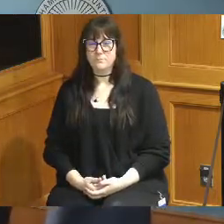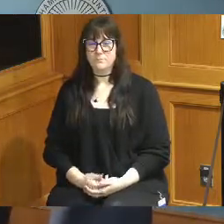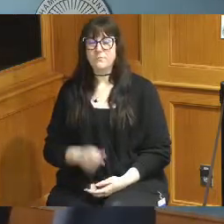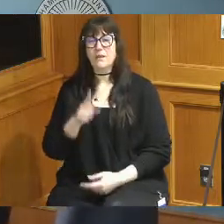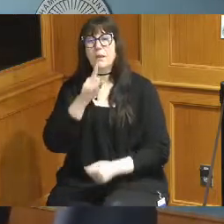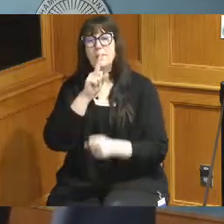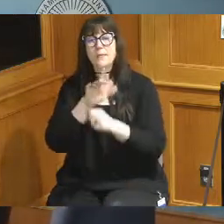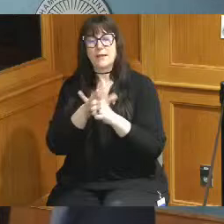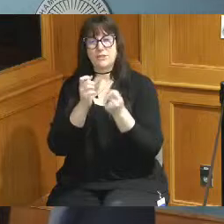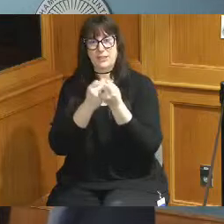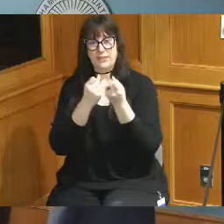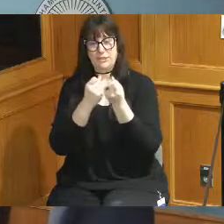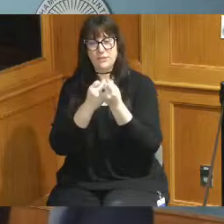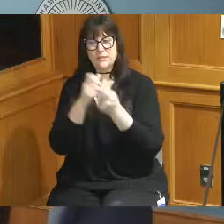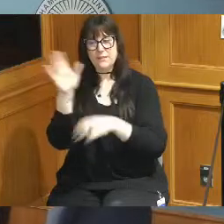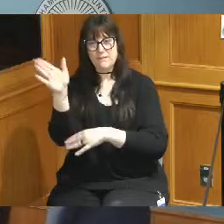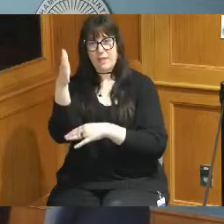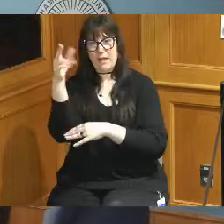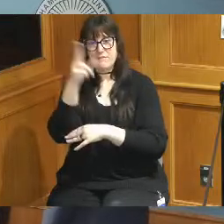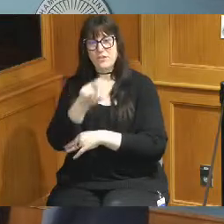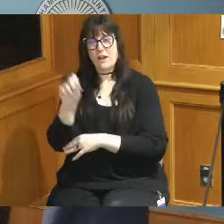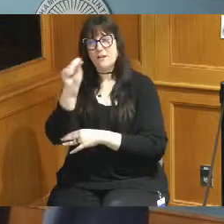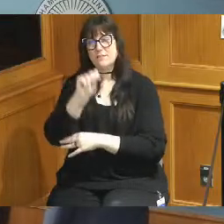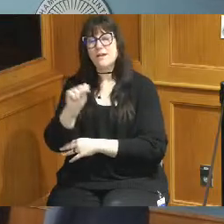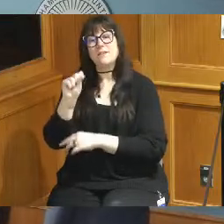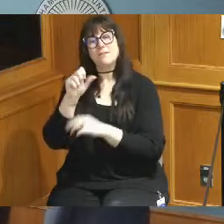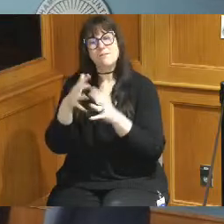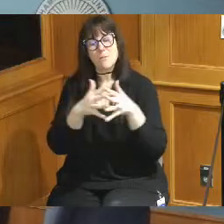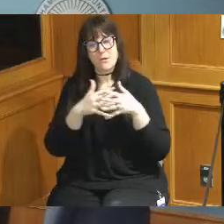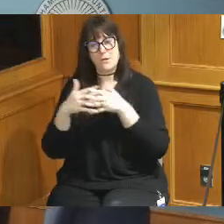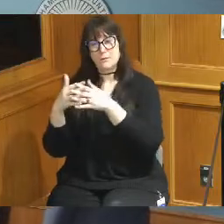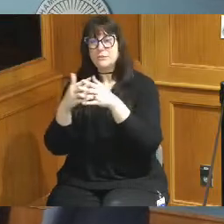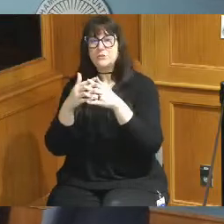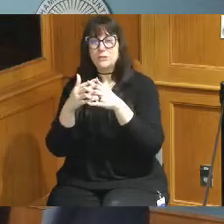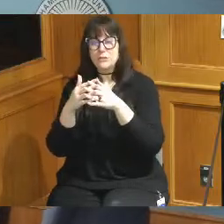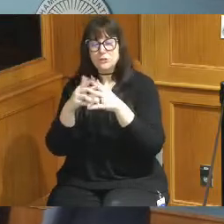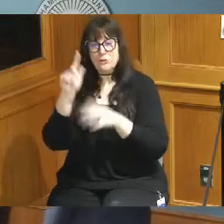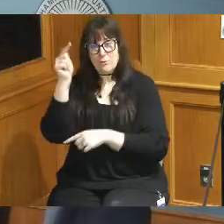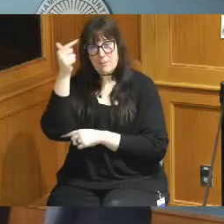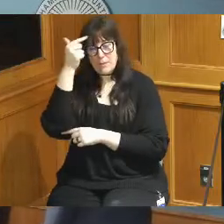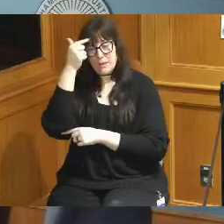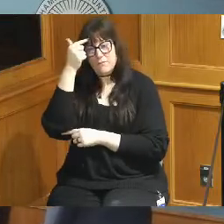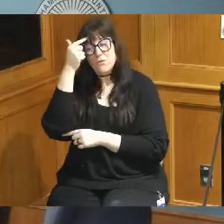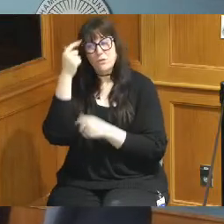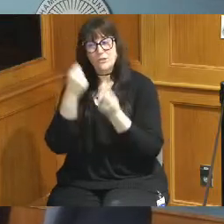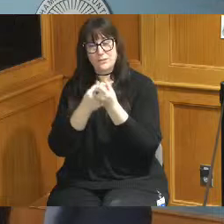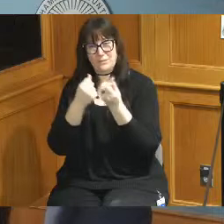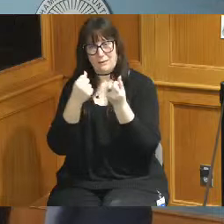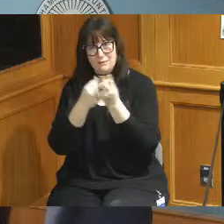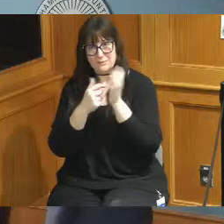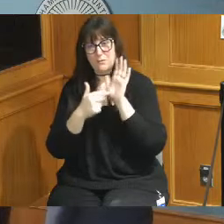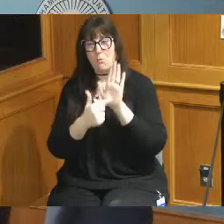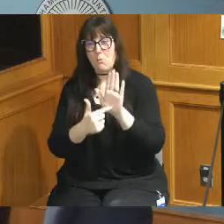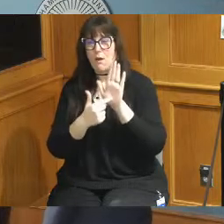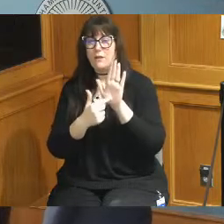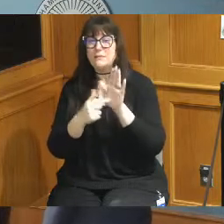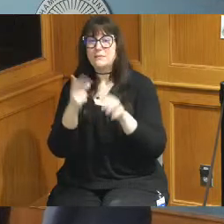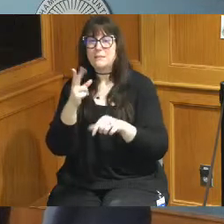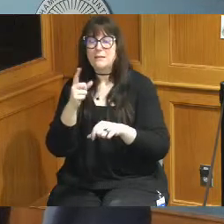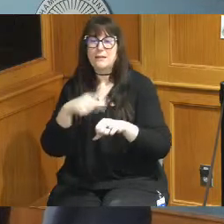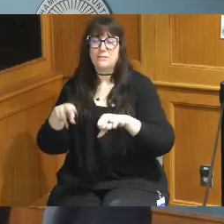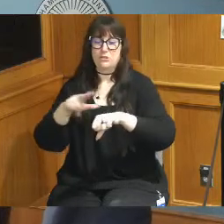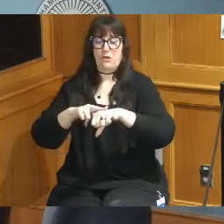I pledge allegiance to the flag of the United States of America and to the republic for which it stands,